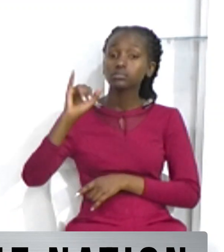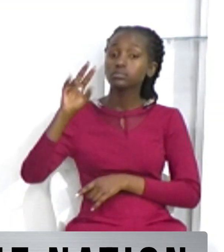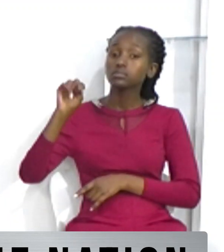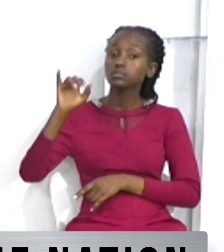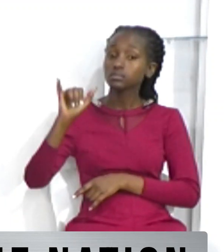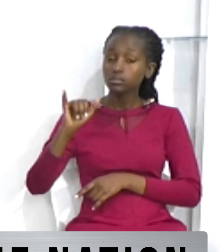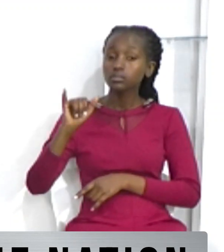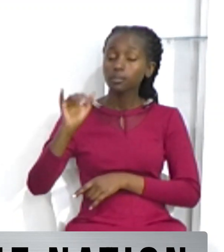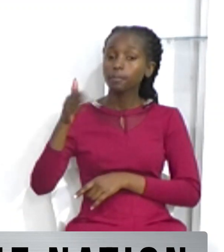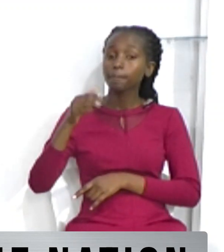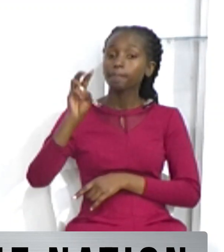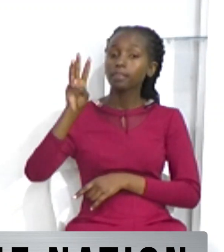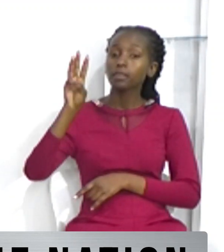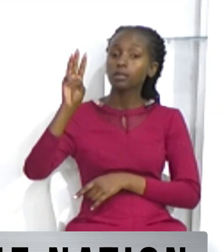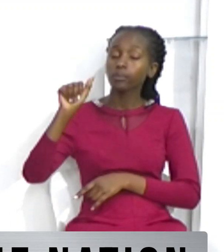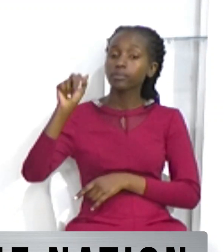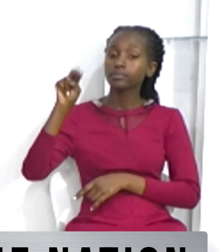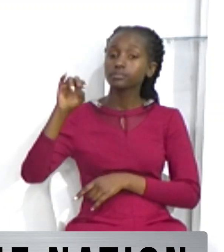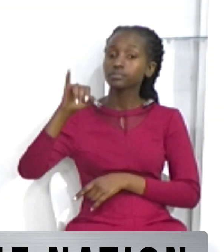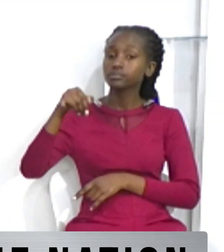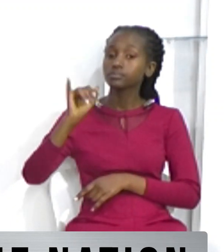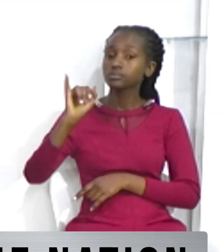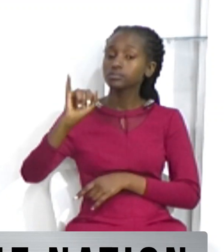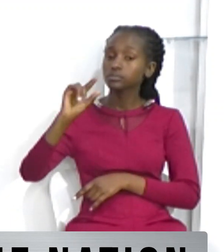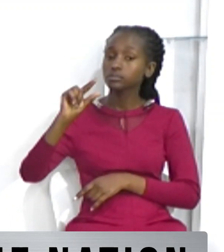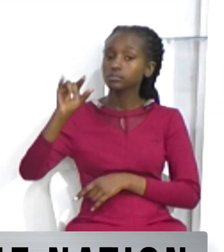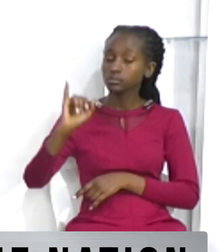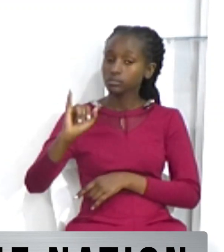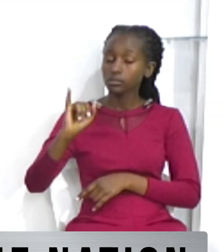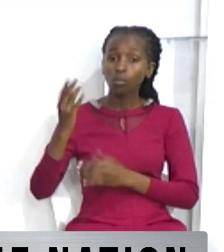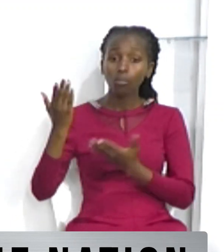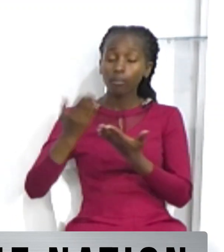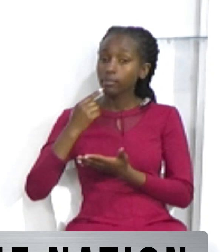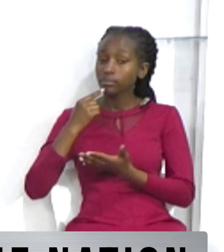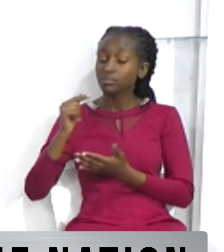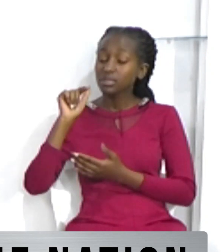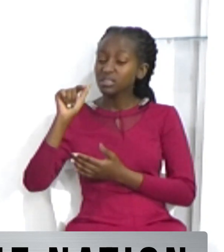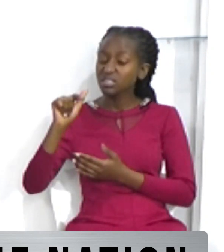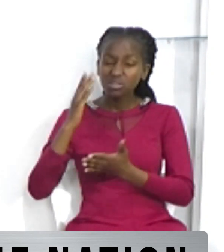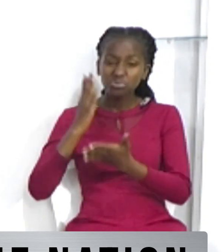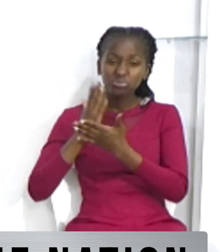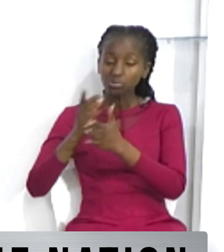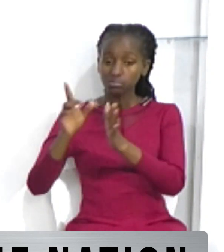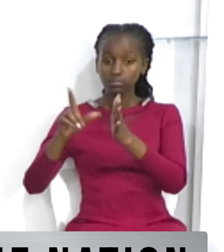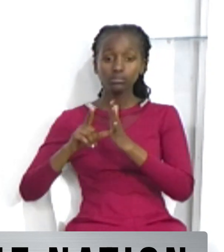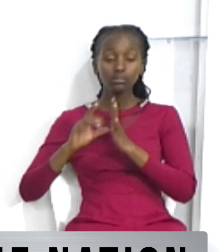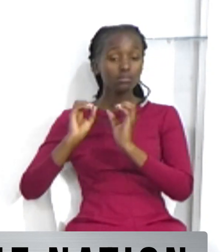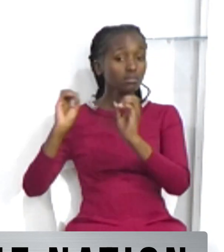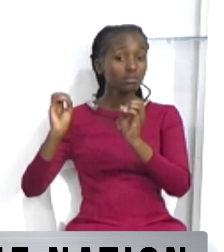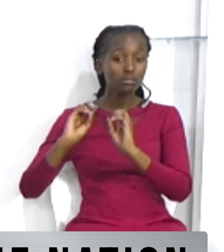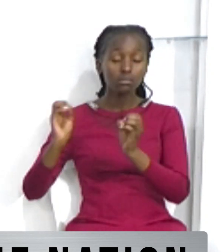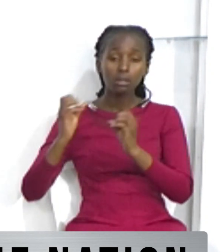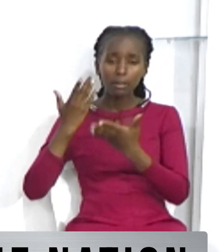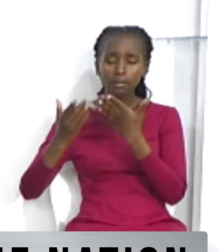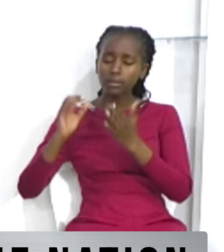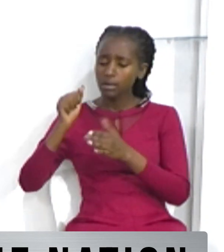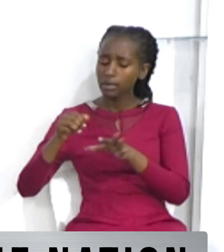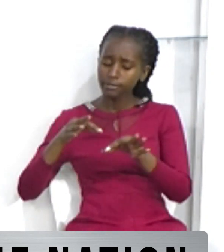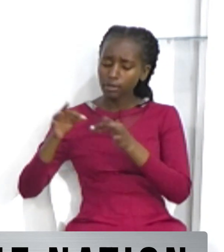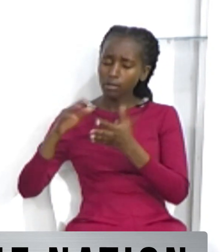argument that really this is not the real debt we are dealing with. Is that so? Maybe you can try